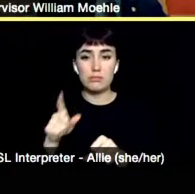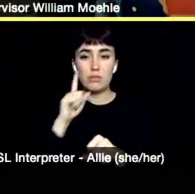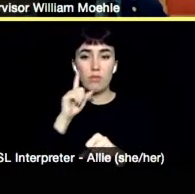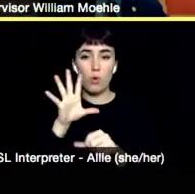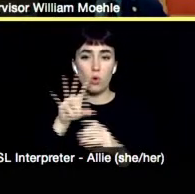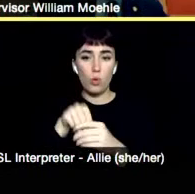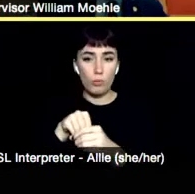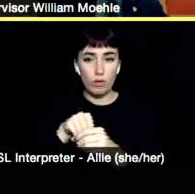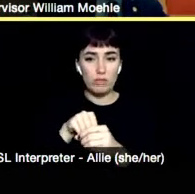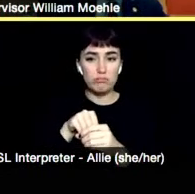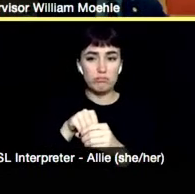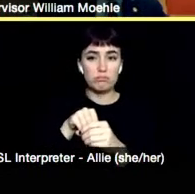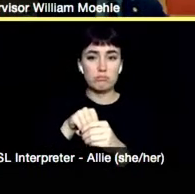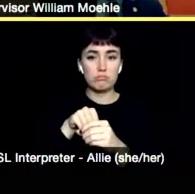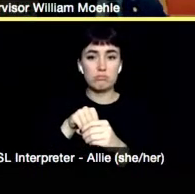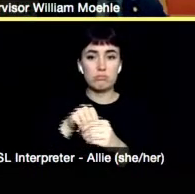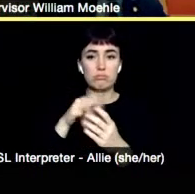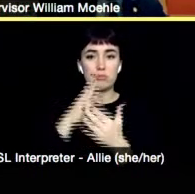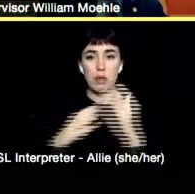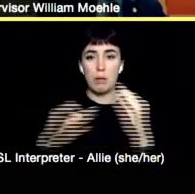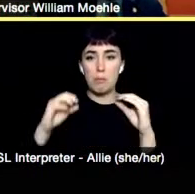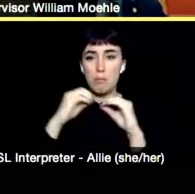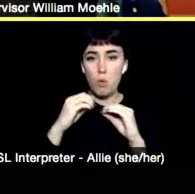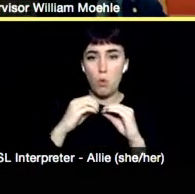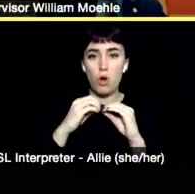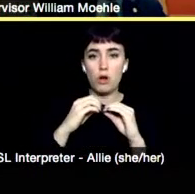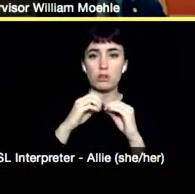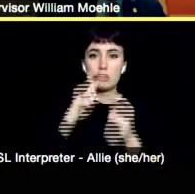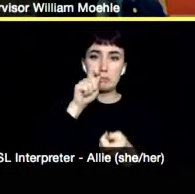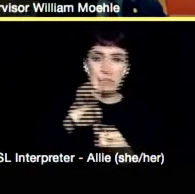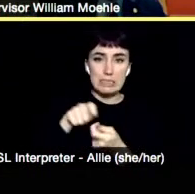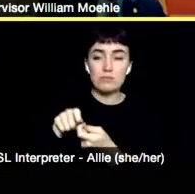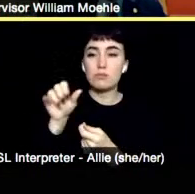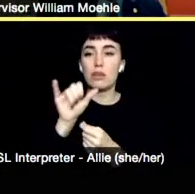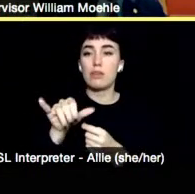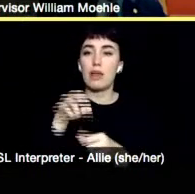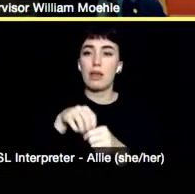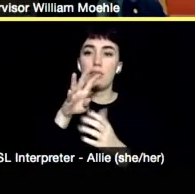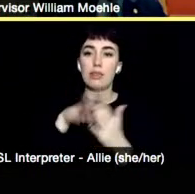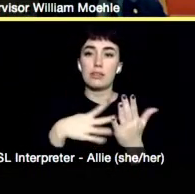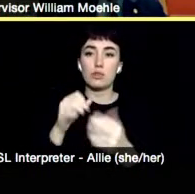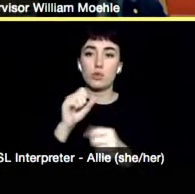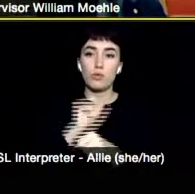incorporating some more milestones like those in the schedule of work?